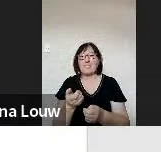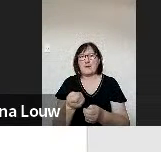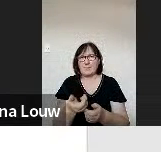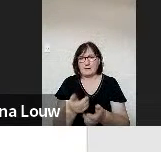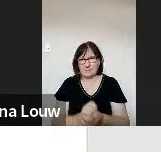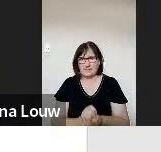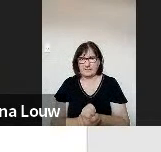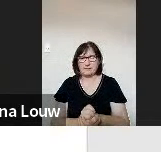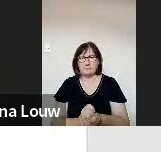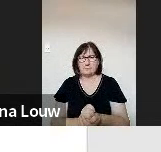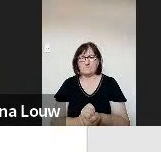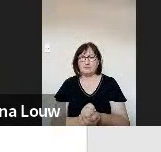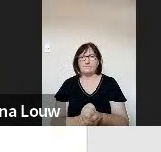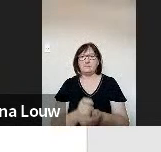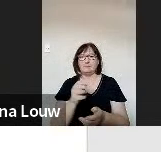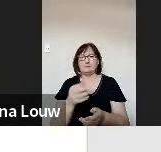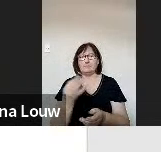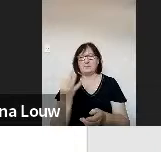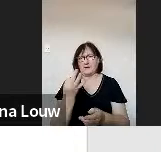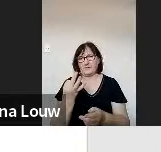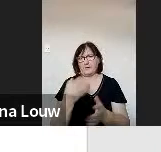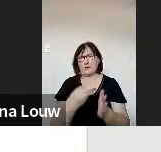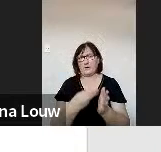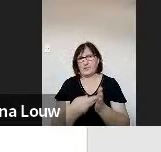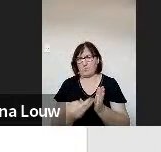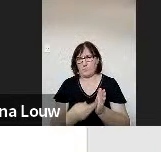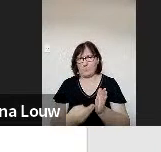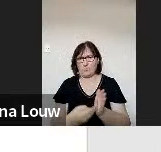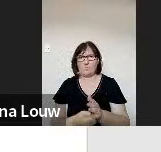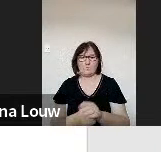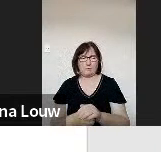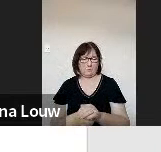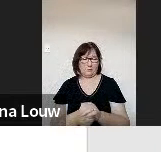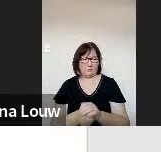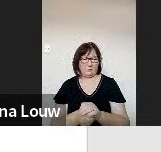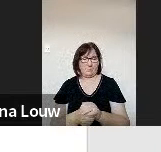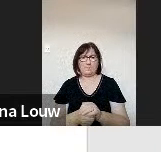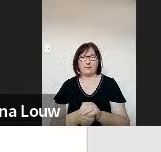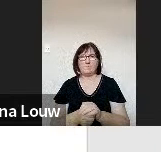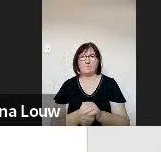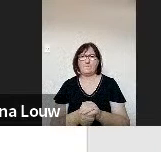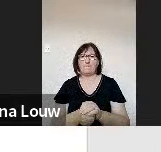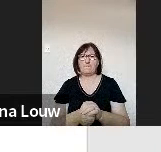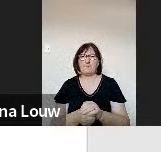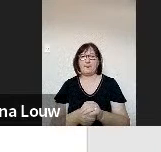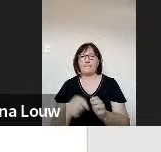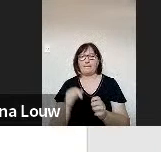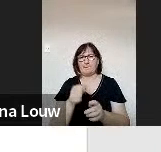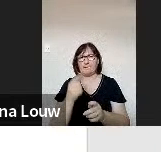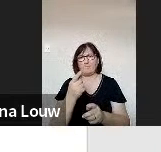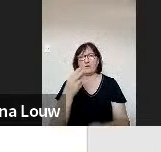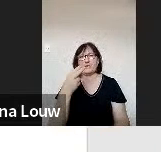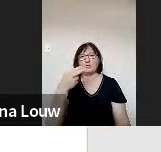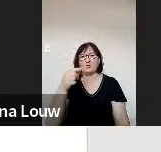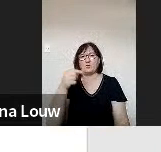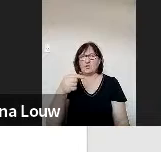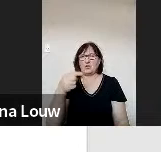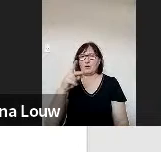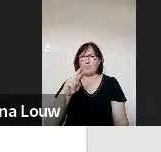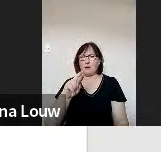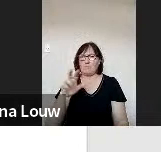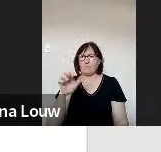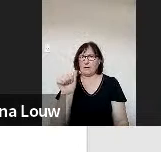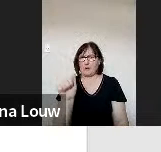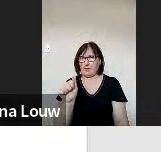are 3 types of this rule. First, we have GRA, which provides for where there is